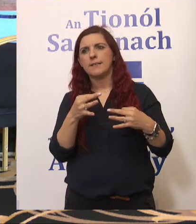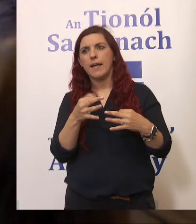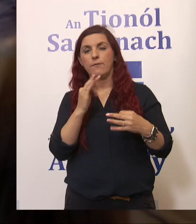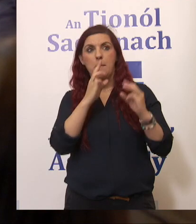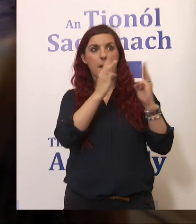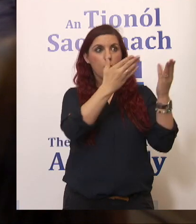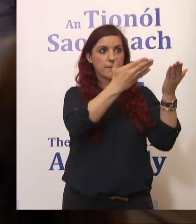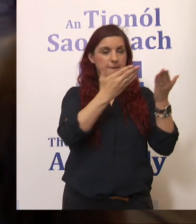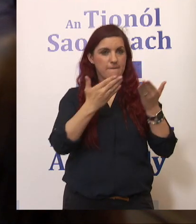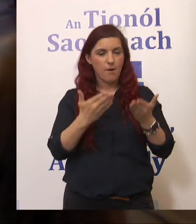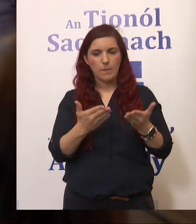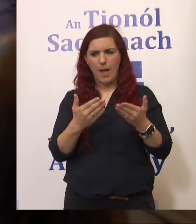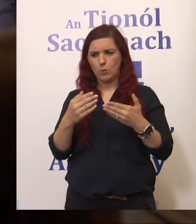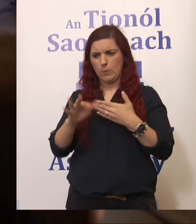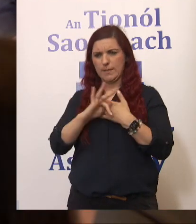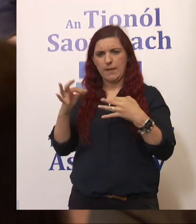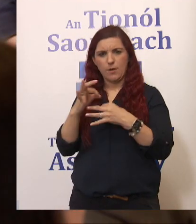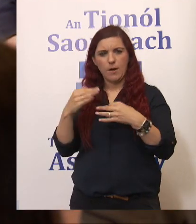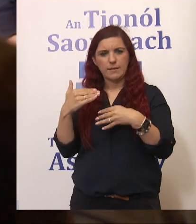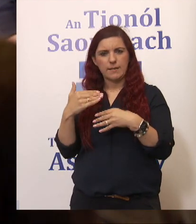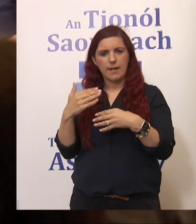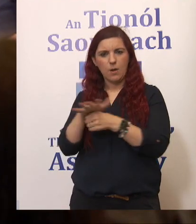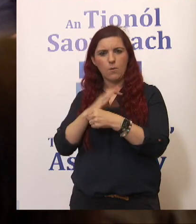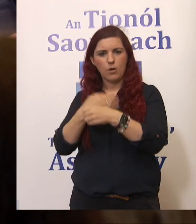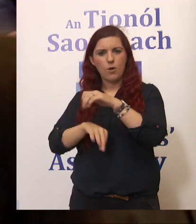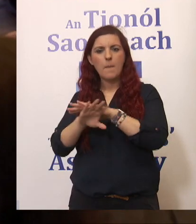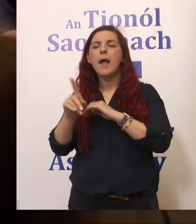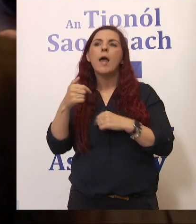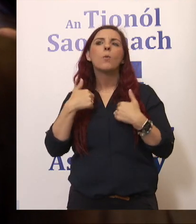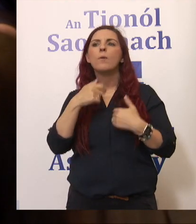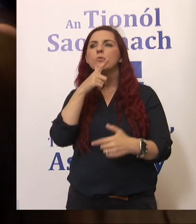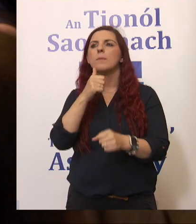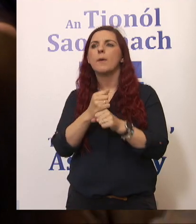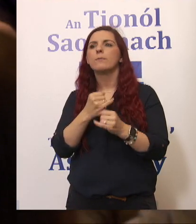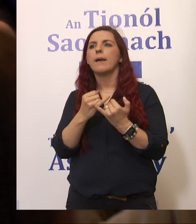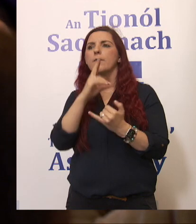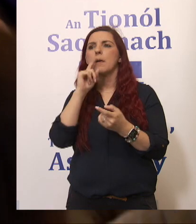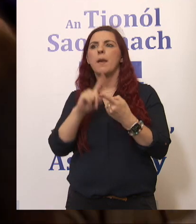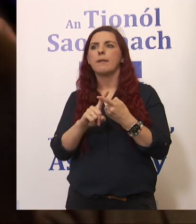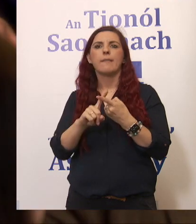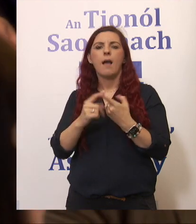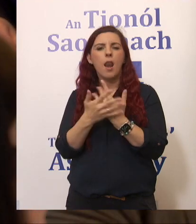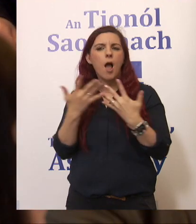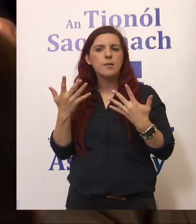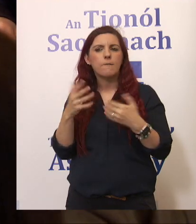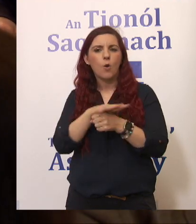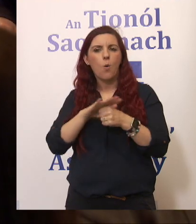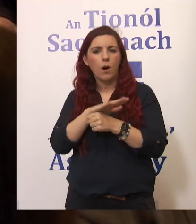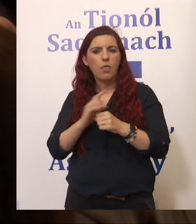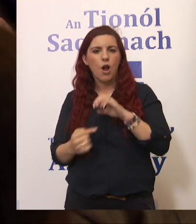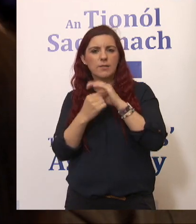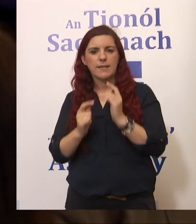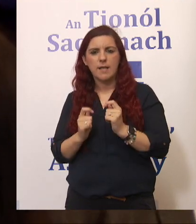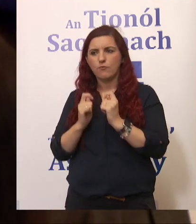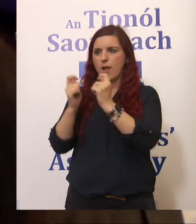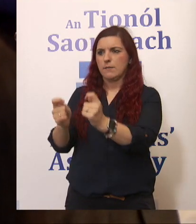devolved? Because we were just struck by, like, for example, the outsourcing of waste management to private companies, or kind of the transfer of powers to